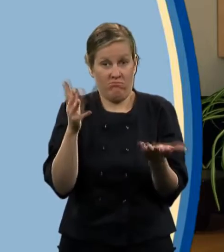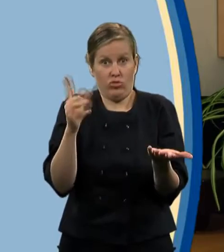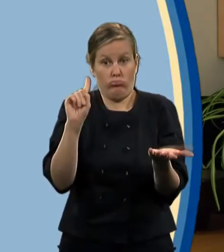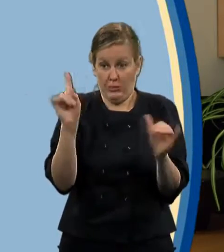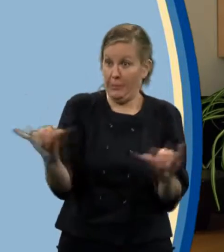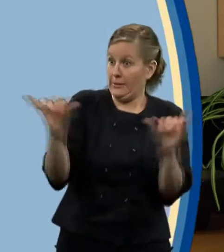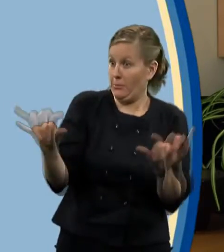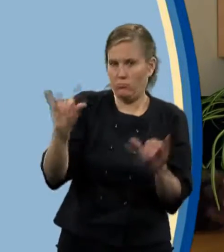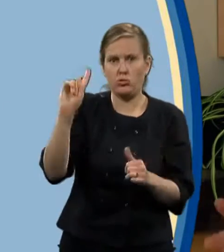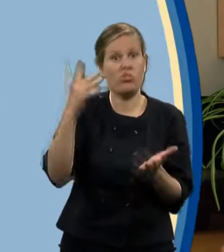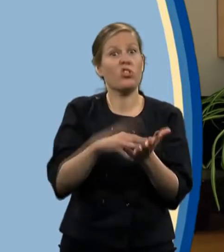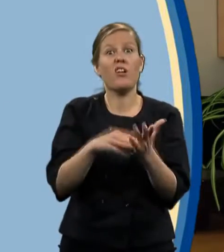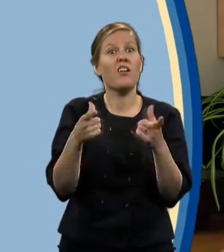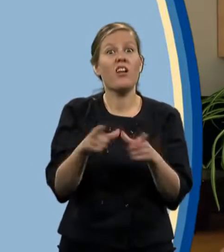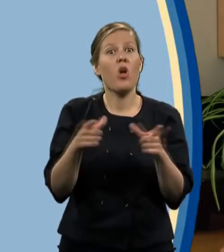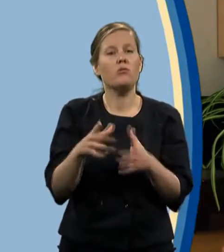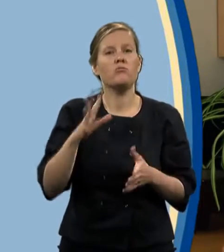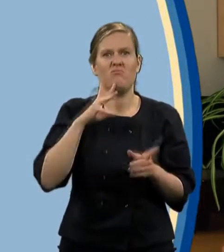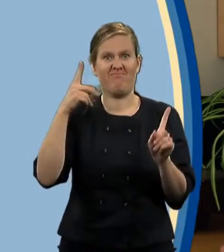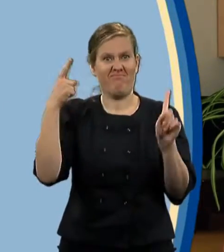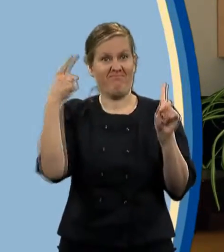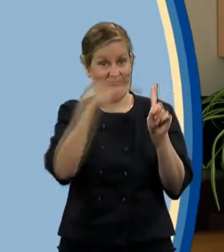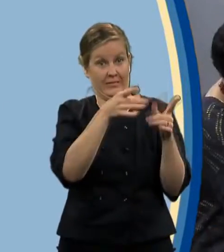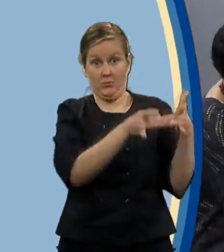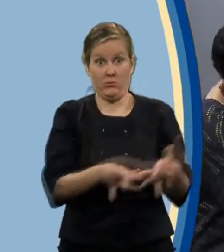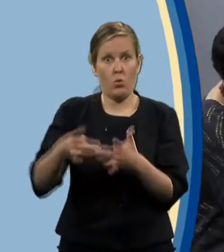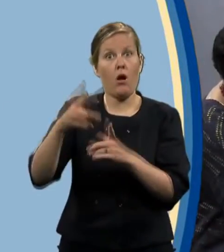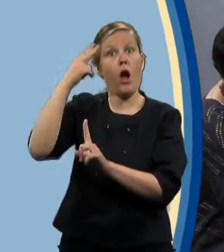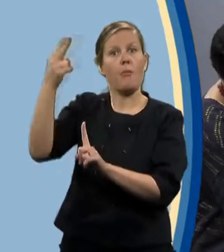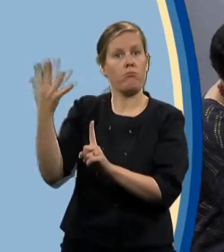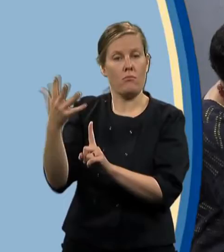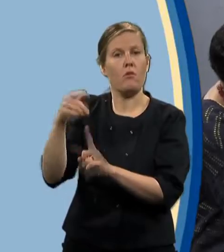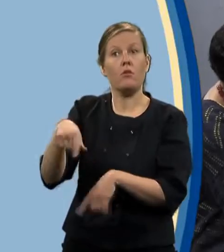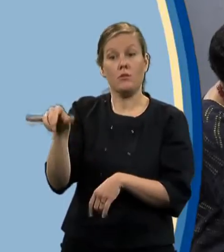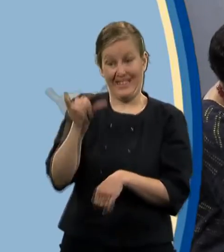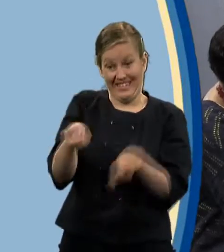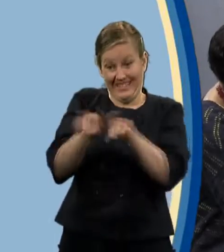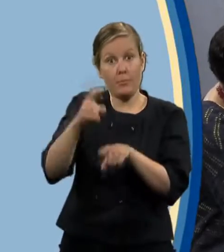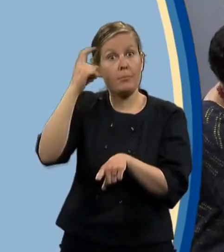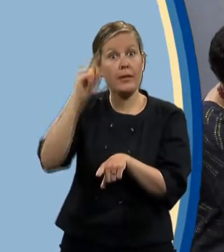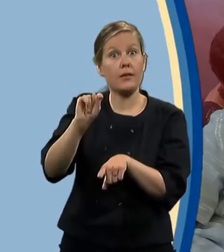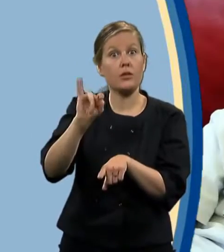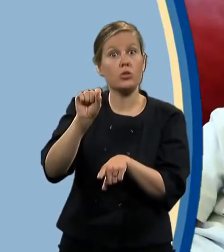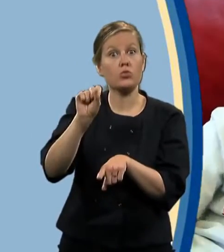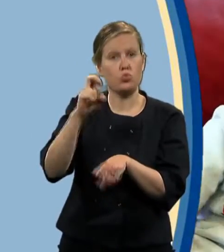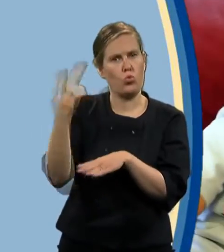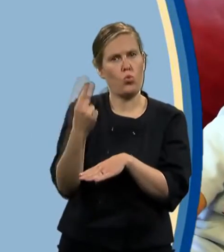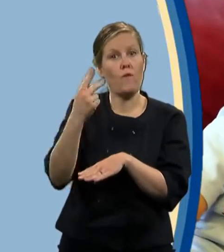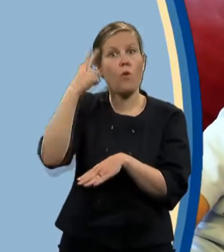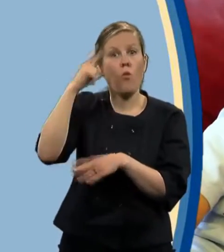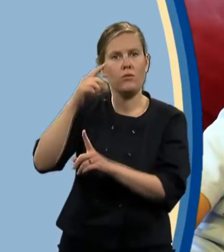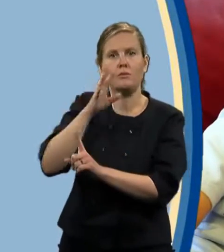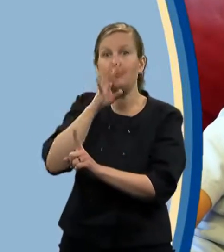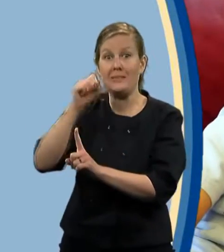speech and sign. Now, this was a very radical hypothesis at the time, because the tissue in the brain that's responsible for human